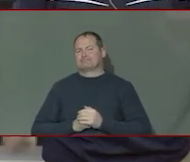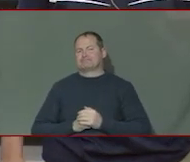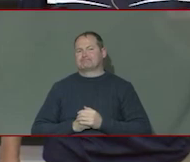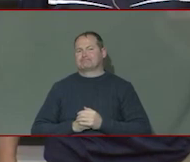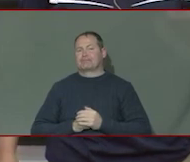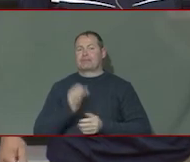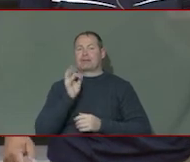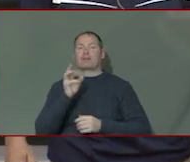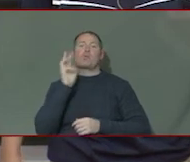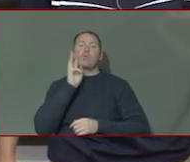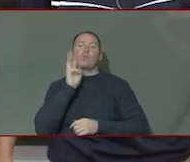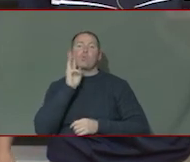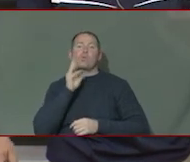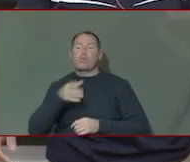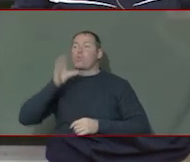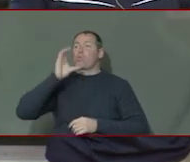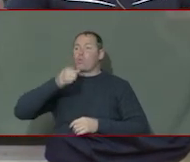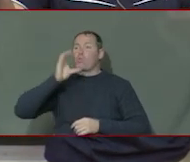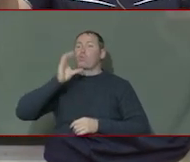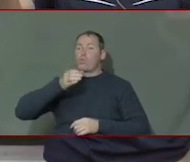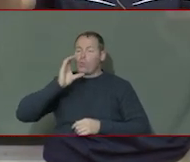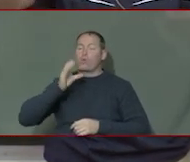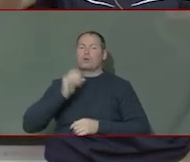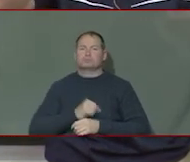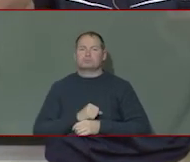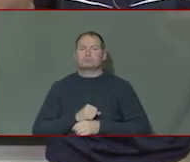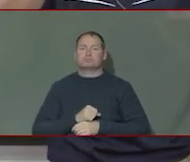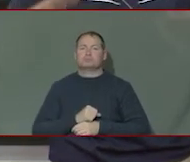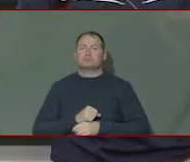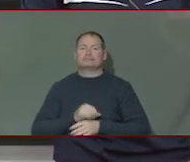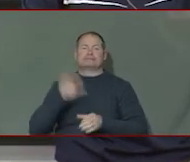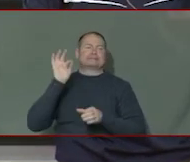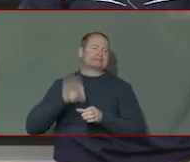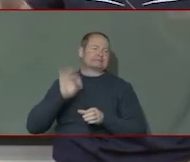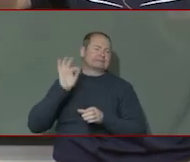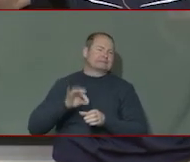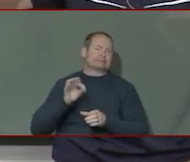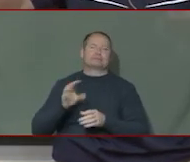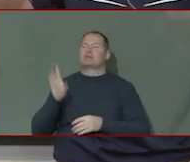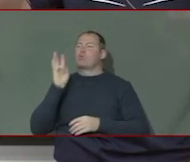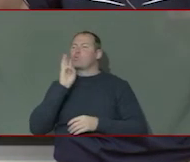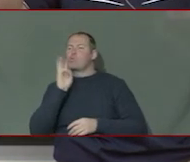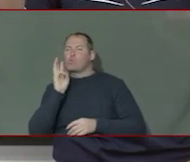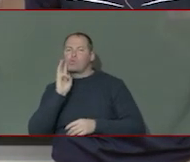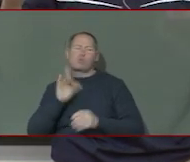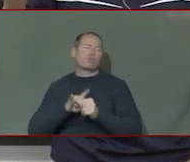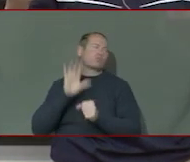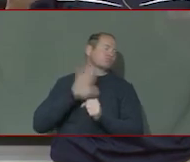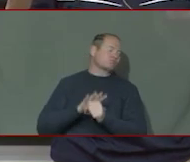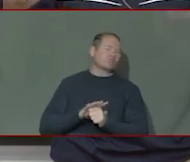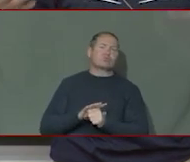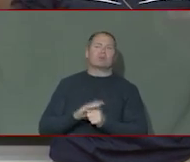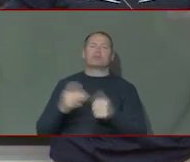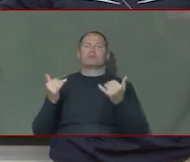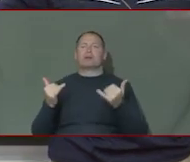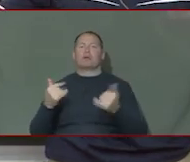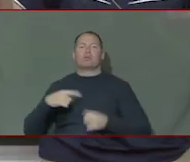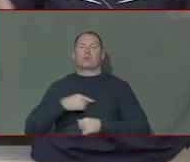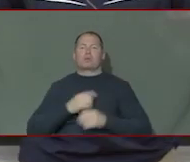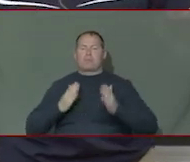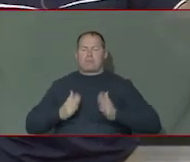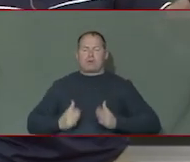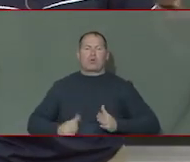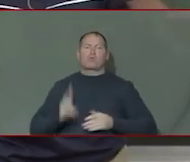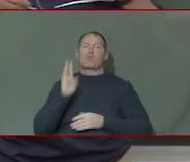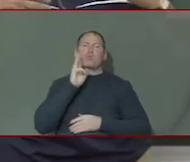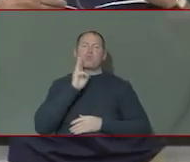too much water to drink, and some of us drink a lot of tea and water and cool drink, then basically we've got too much water in